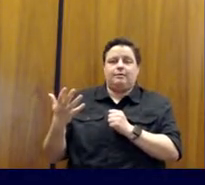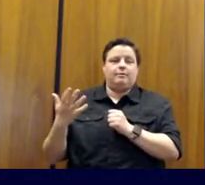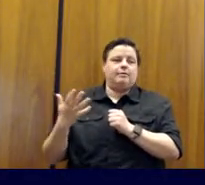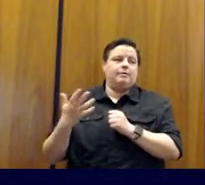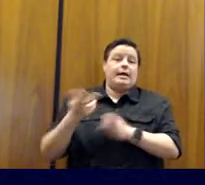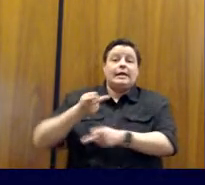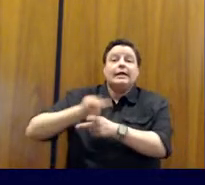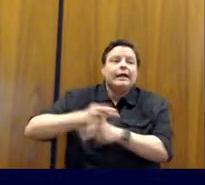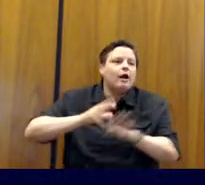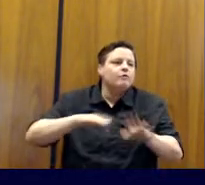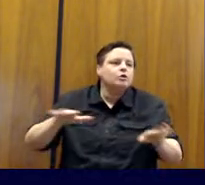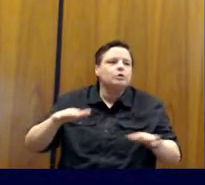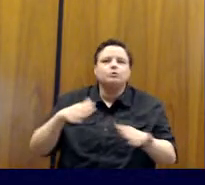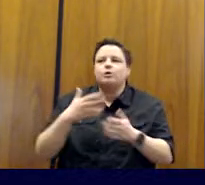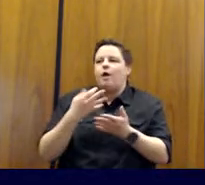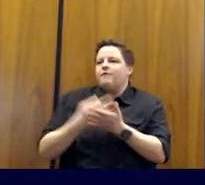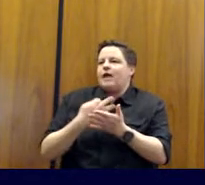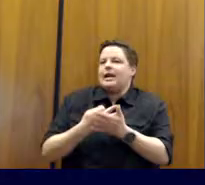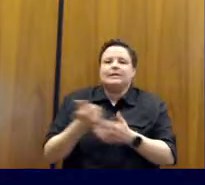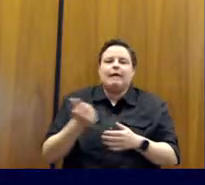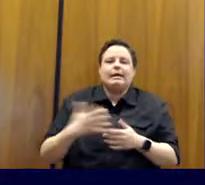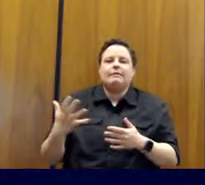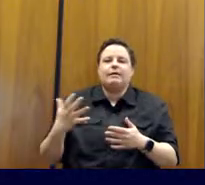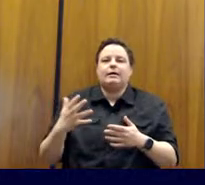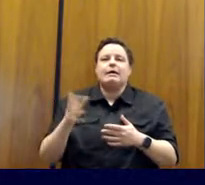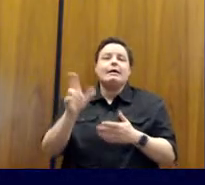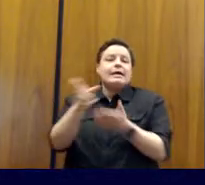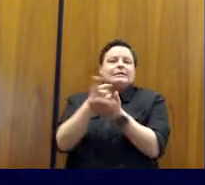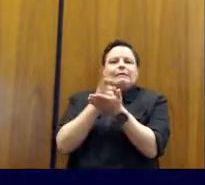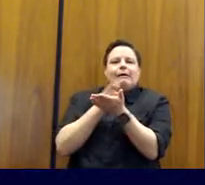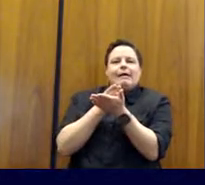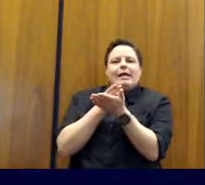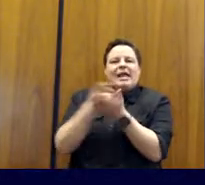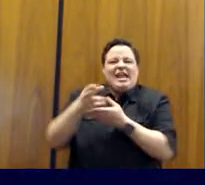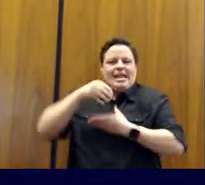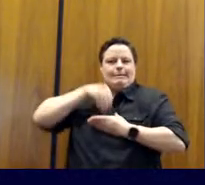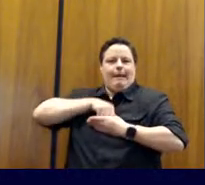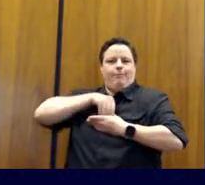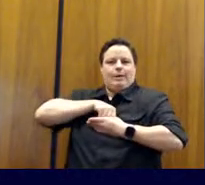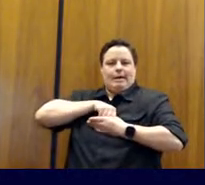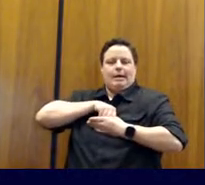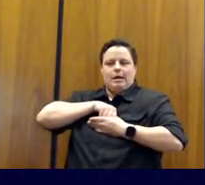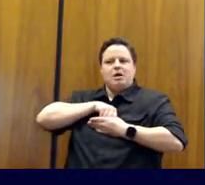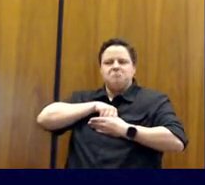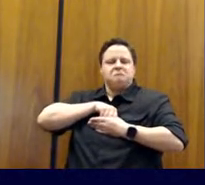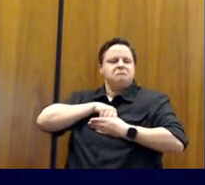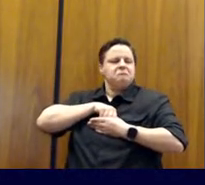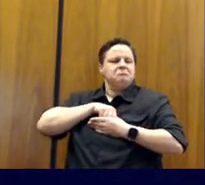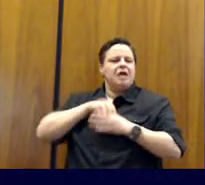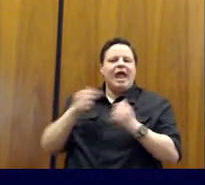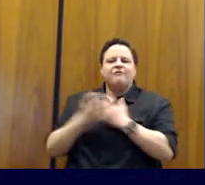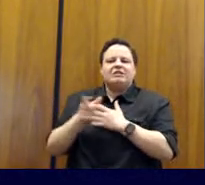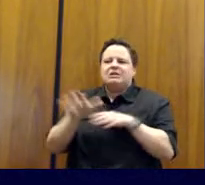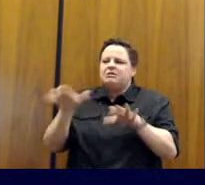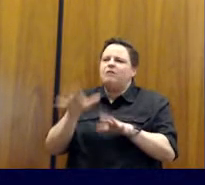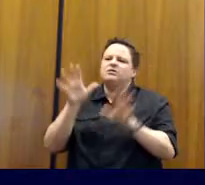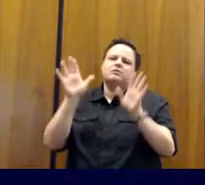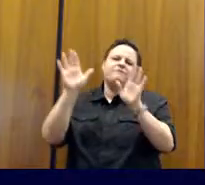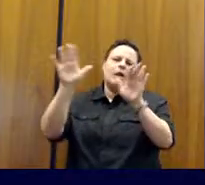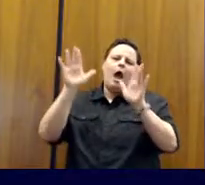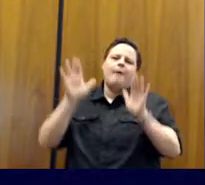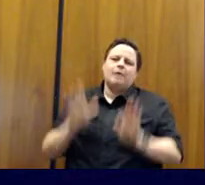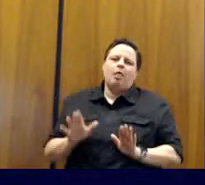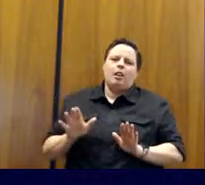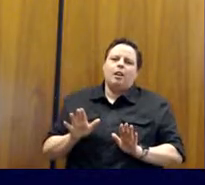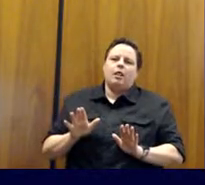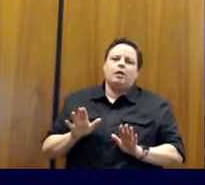children, our finances, anything. The integrity that Greg brings to anything that he does is phenomenal. And